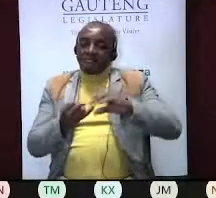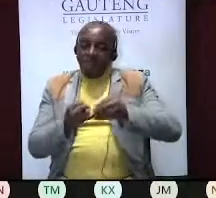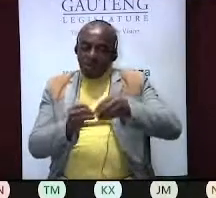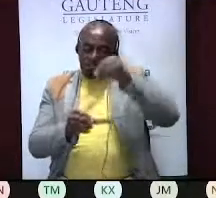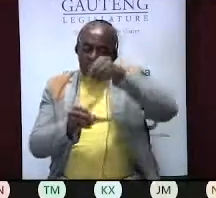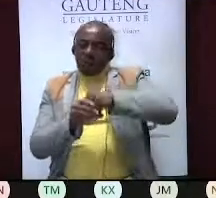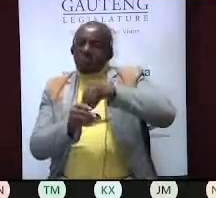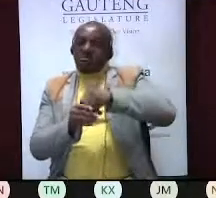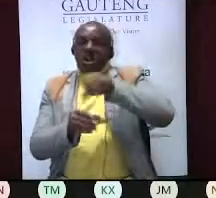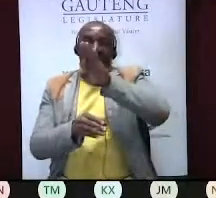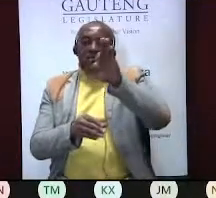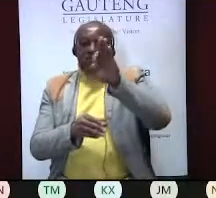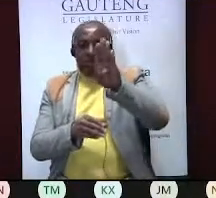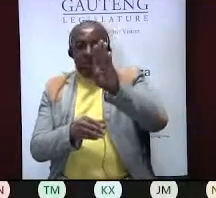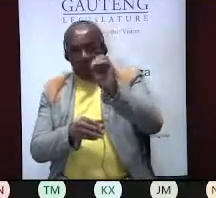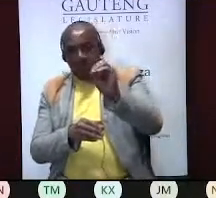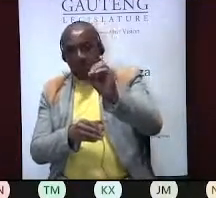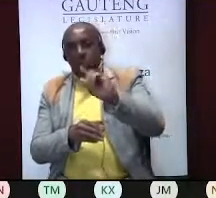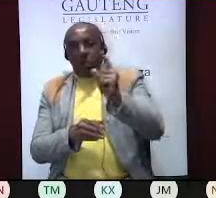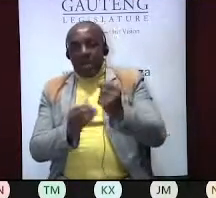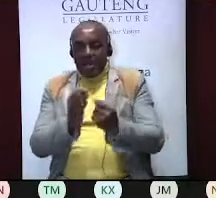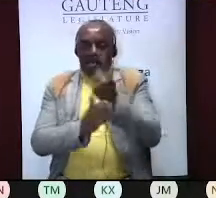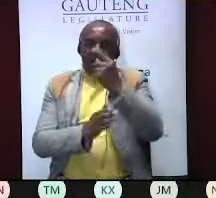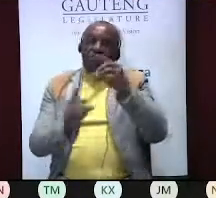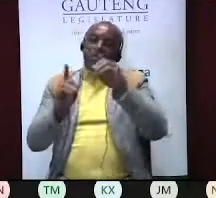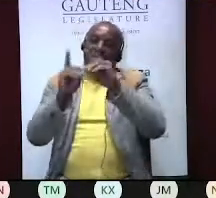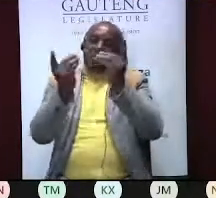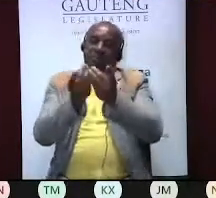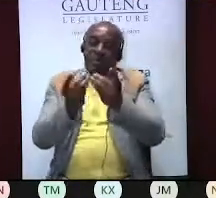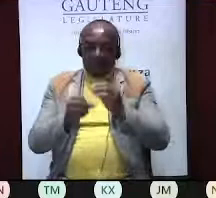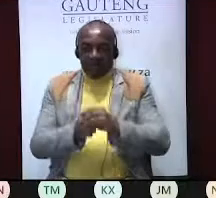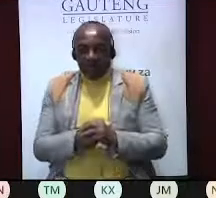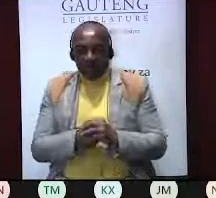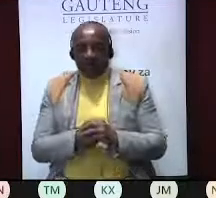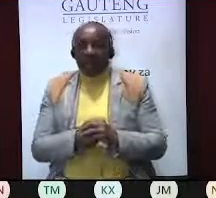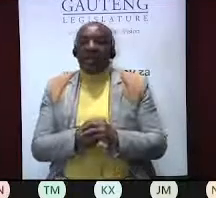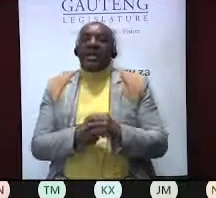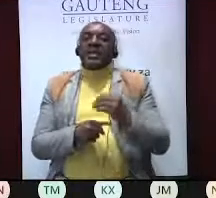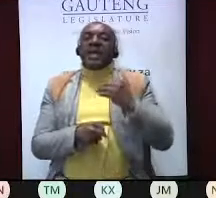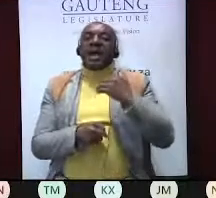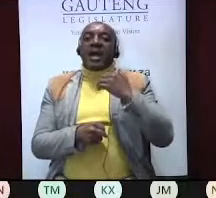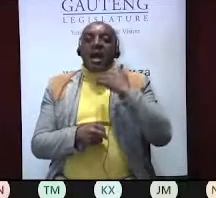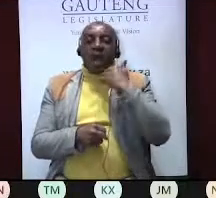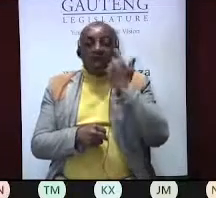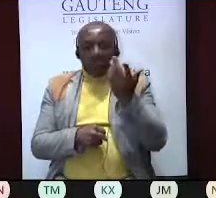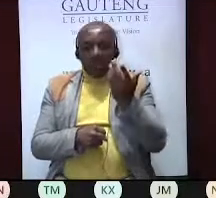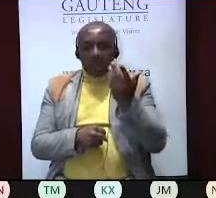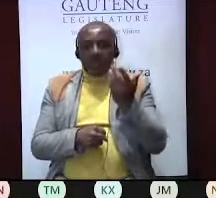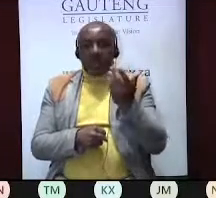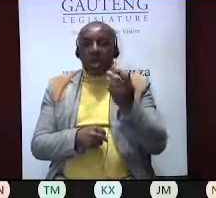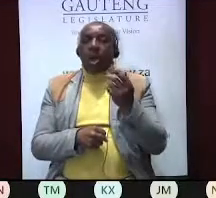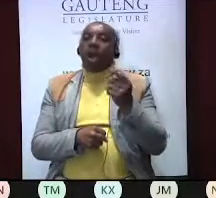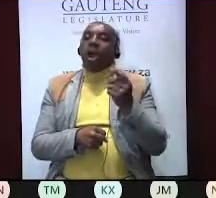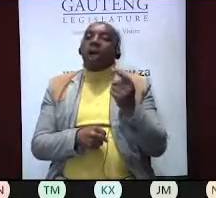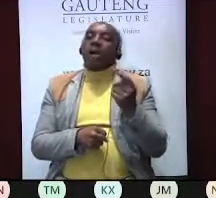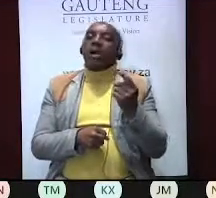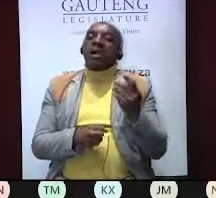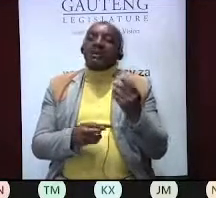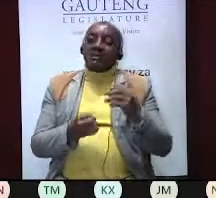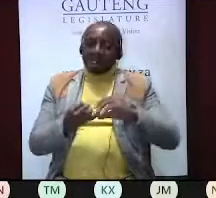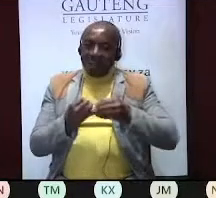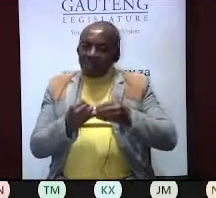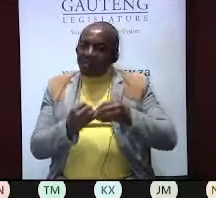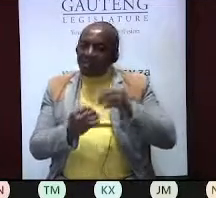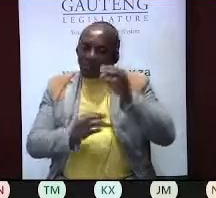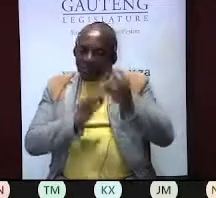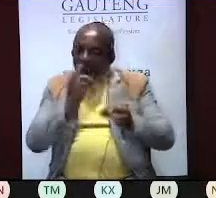organization in supporting the efforts of the department. I also need to hasten to highlight the